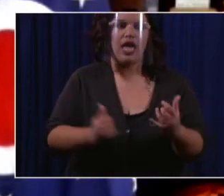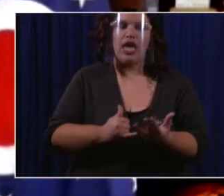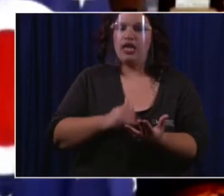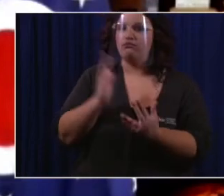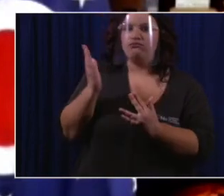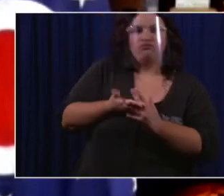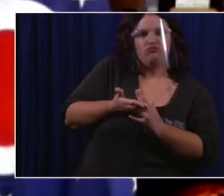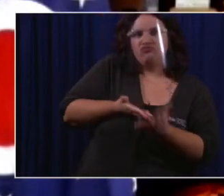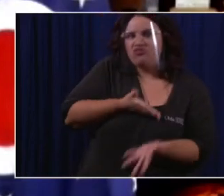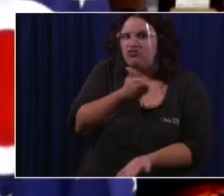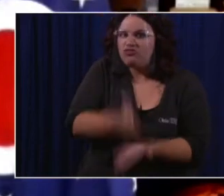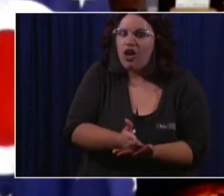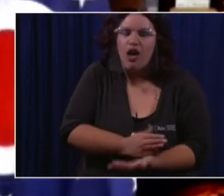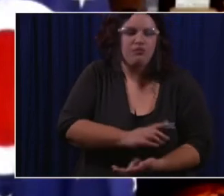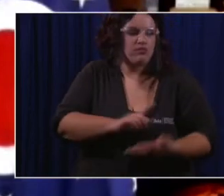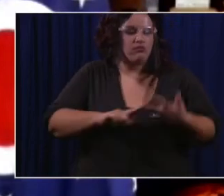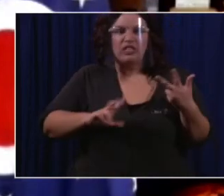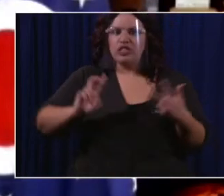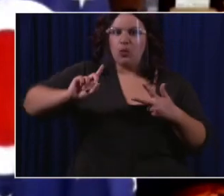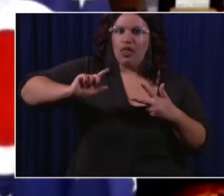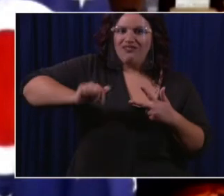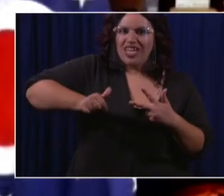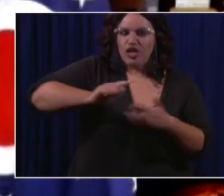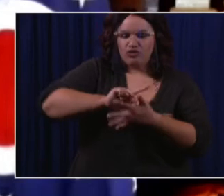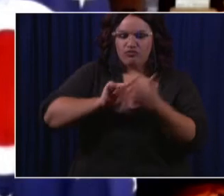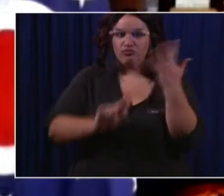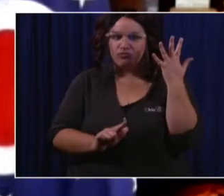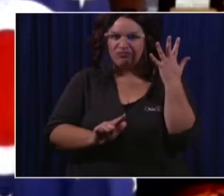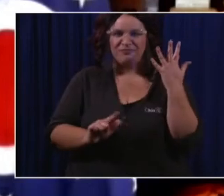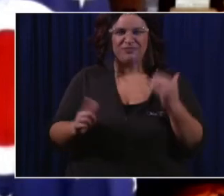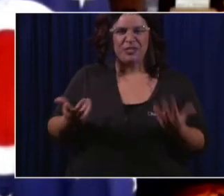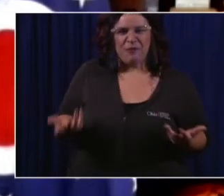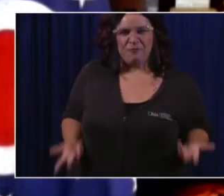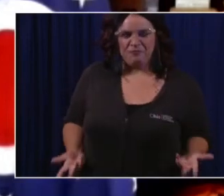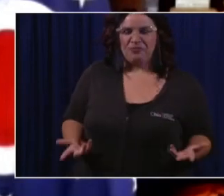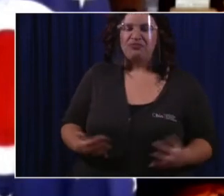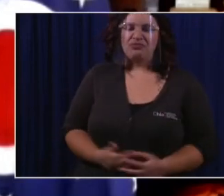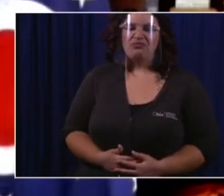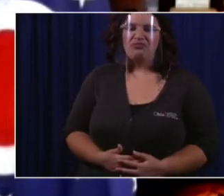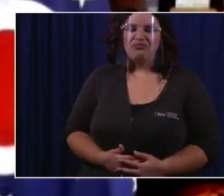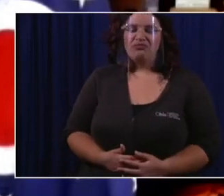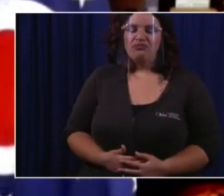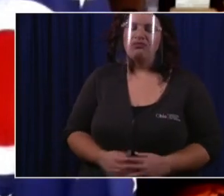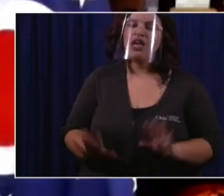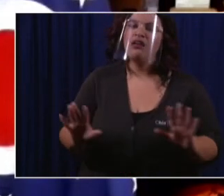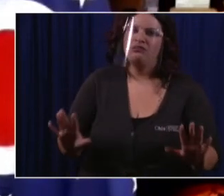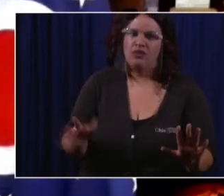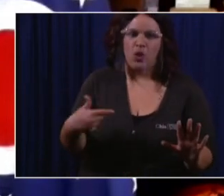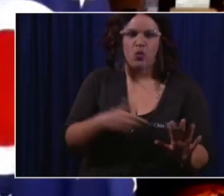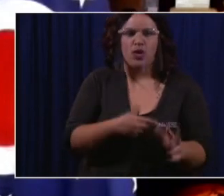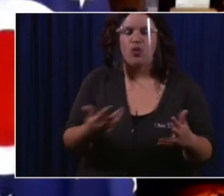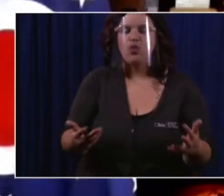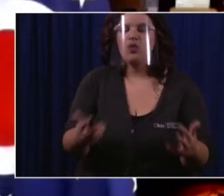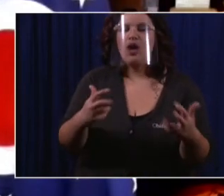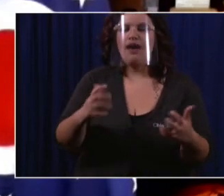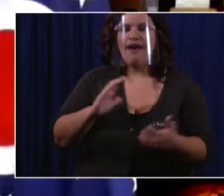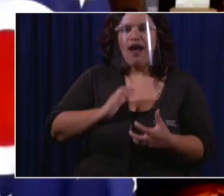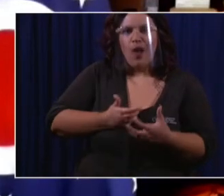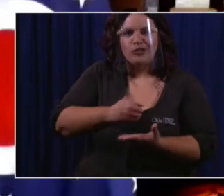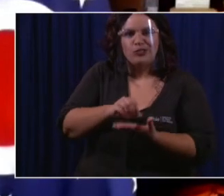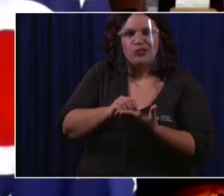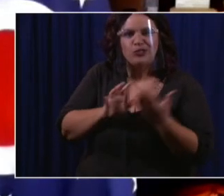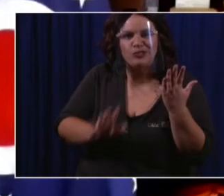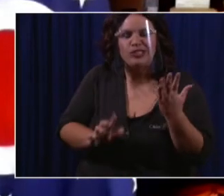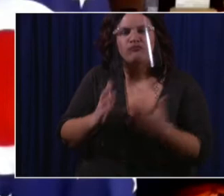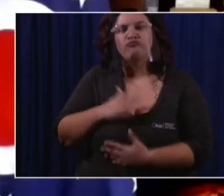into playoff season, I would hope, and look, we want them to have fun, we want them to have the games, but we have to